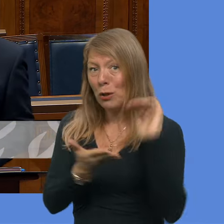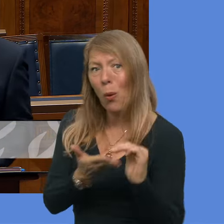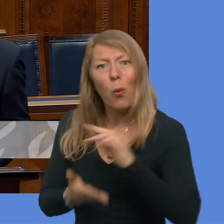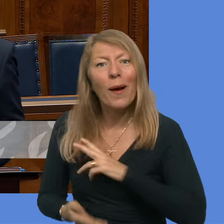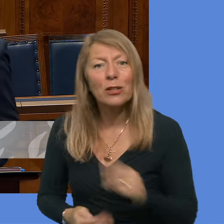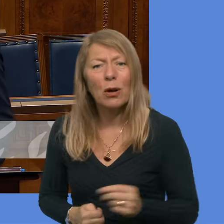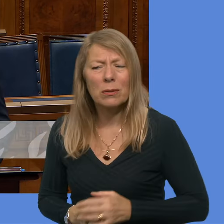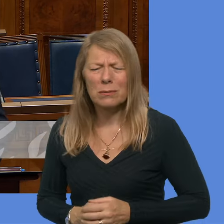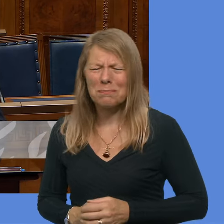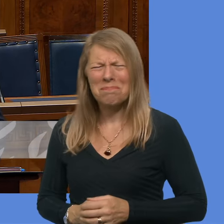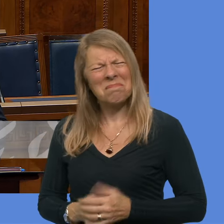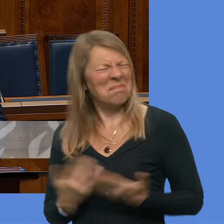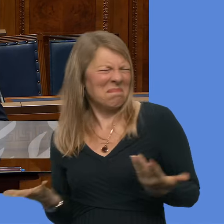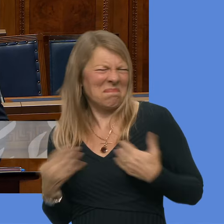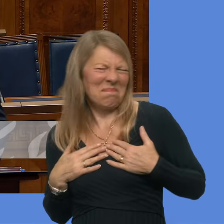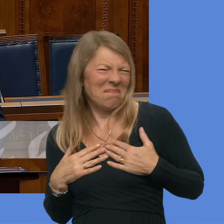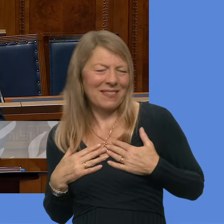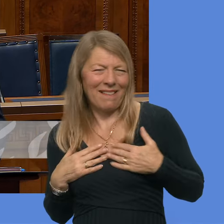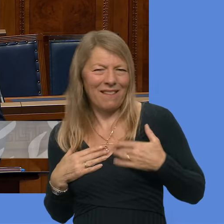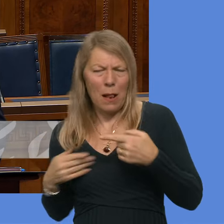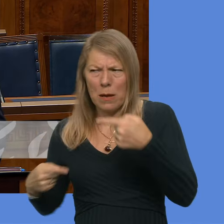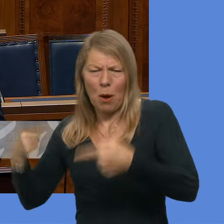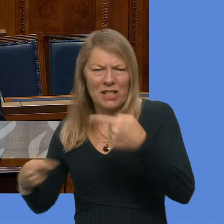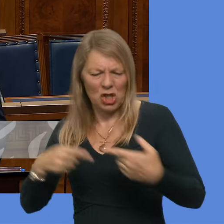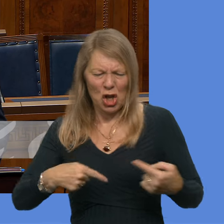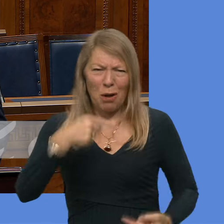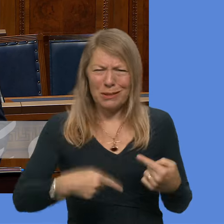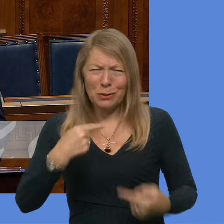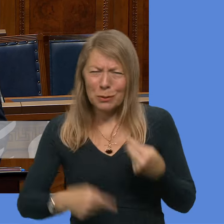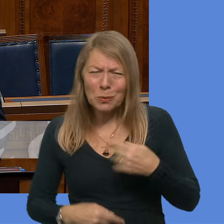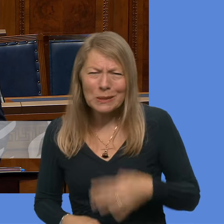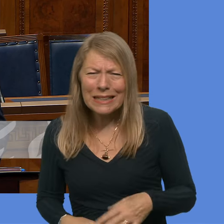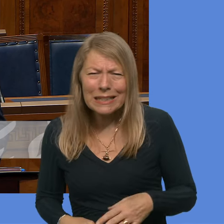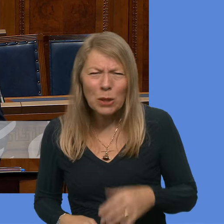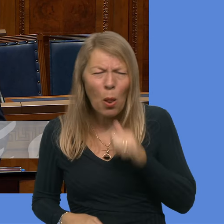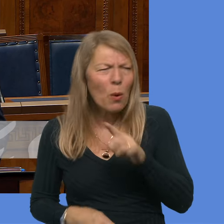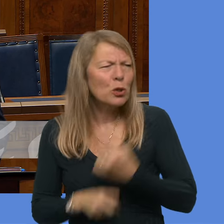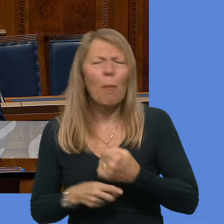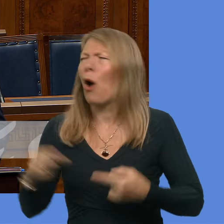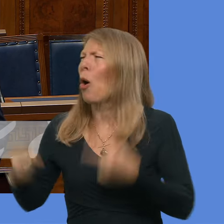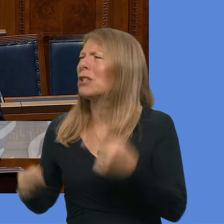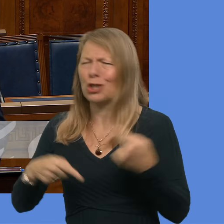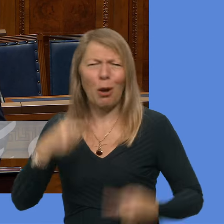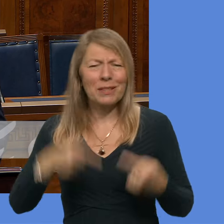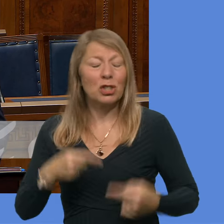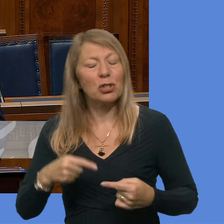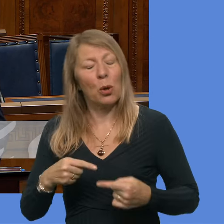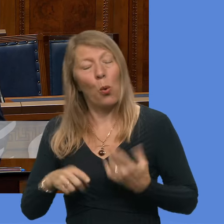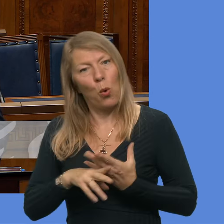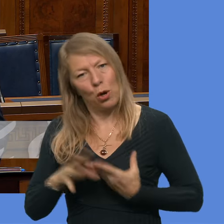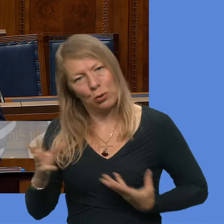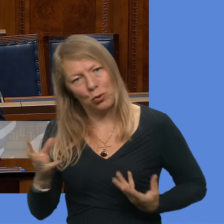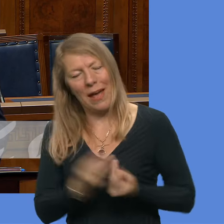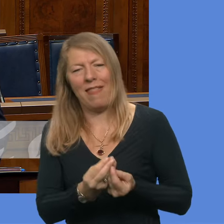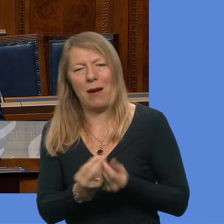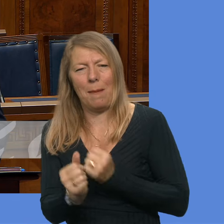need to be in competition. I think that's been the mindset here for too long, that we're competing. We have much more to benefit from collaboration. And I think it's an easier proposition